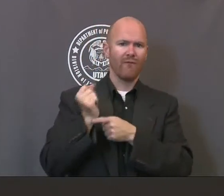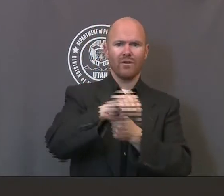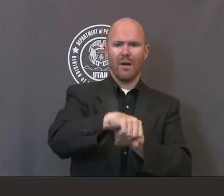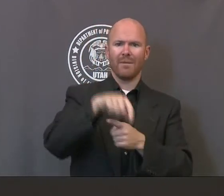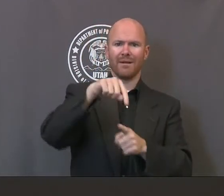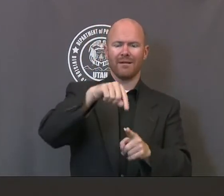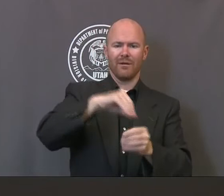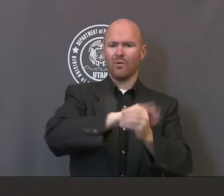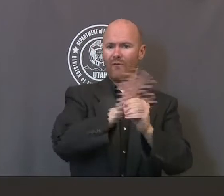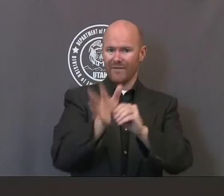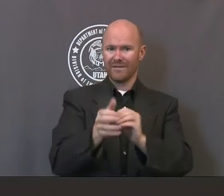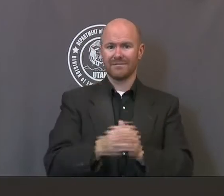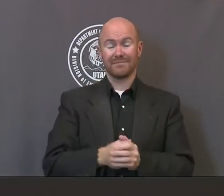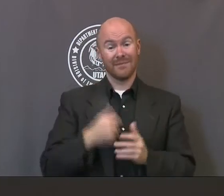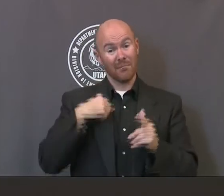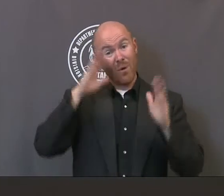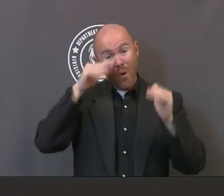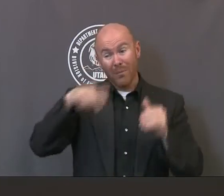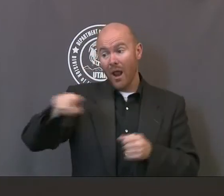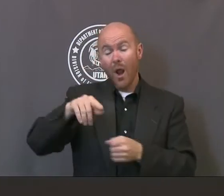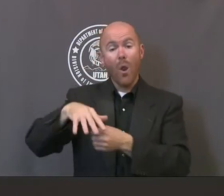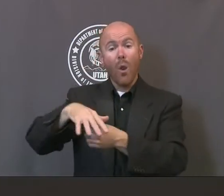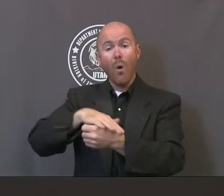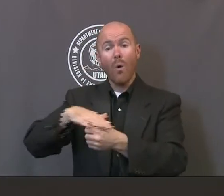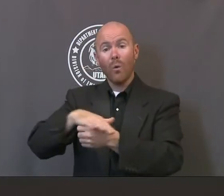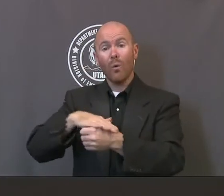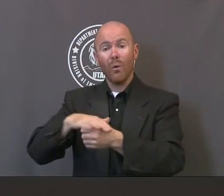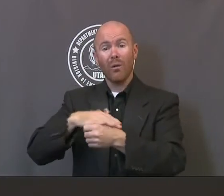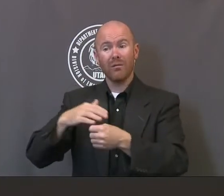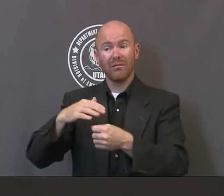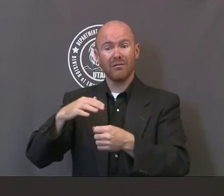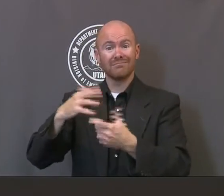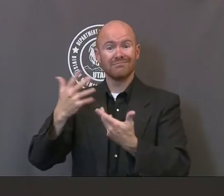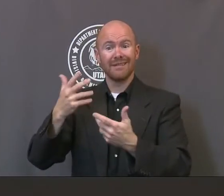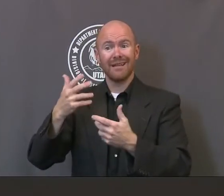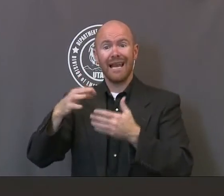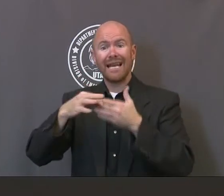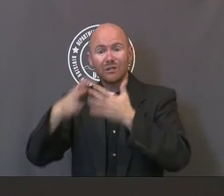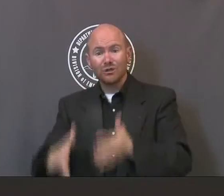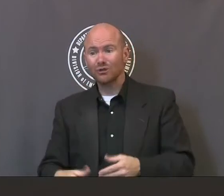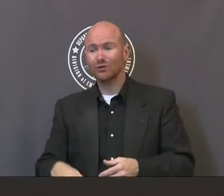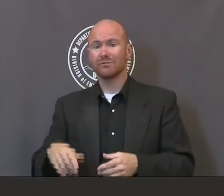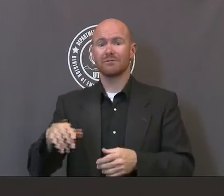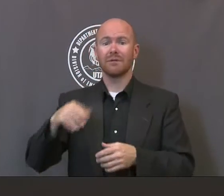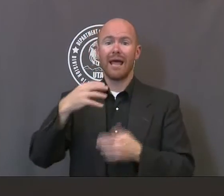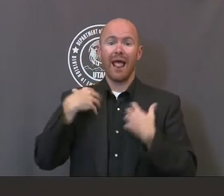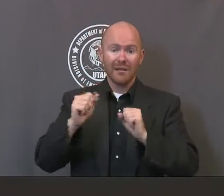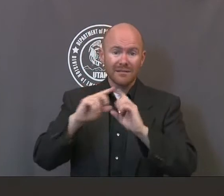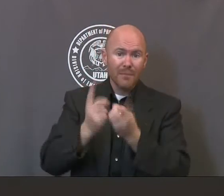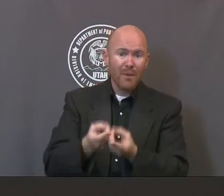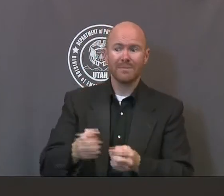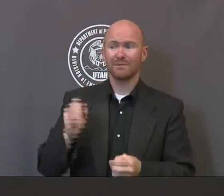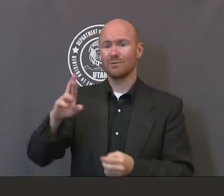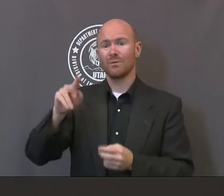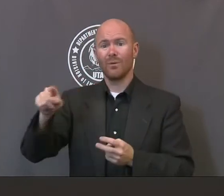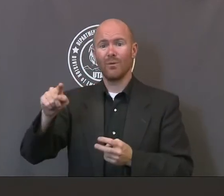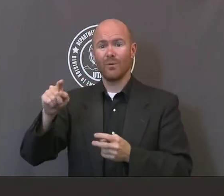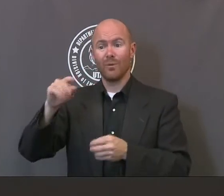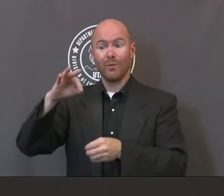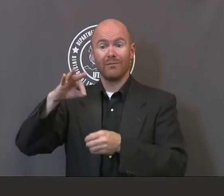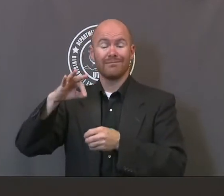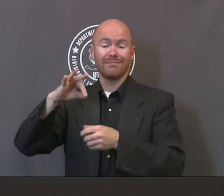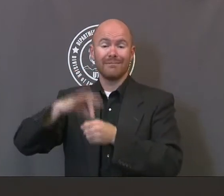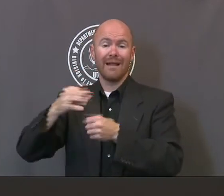local authority and just households making good judgment. So this is a step in that direction. We hope that people will be alert